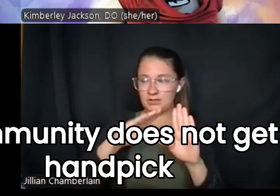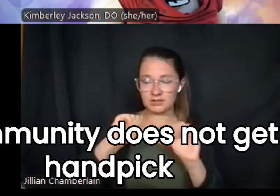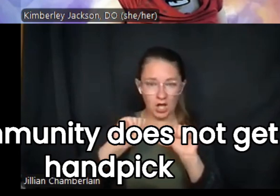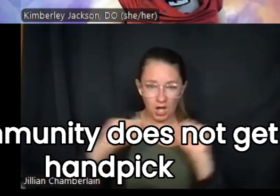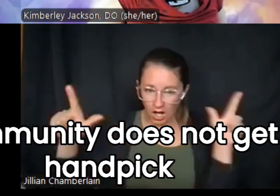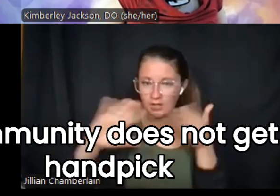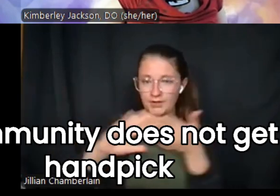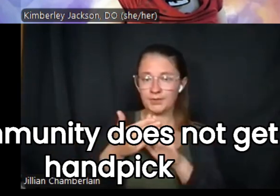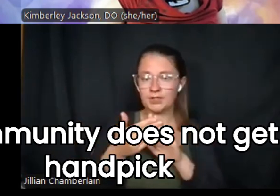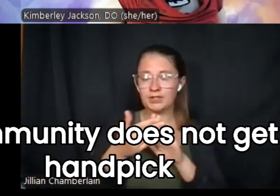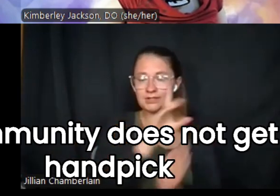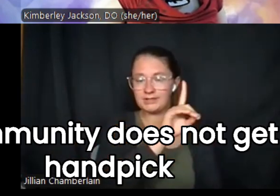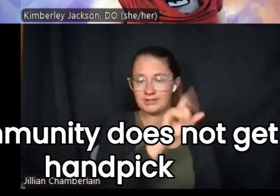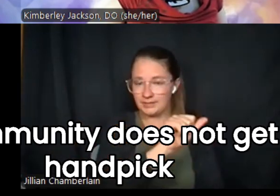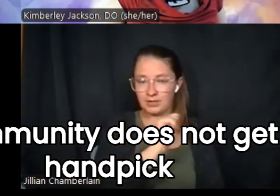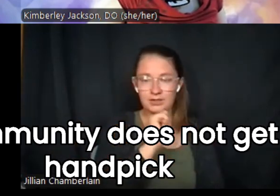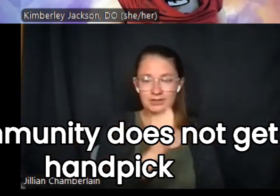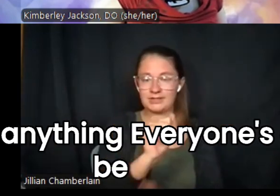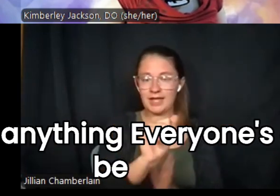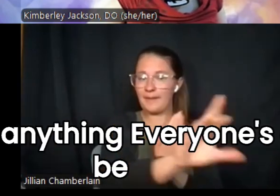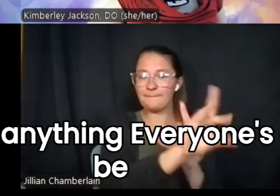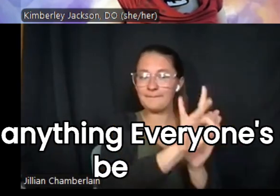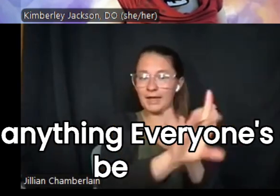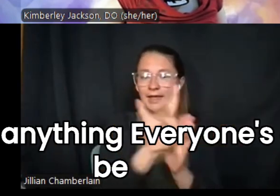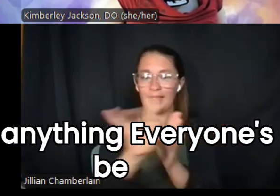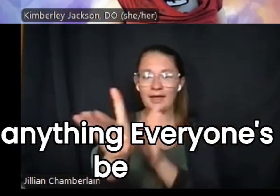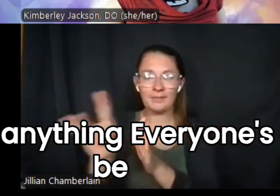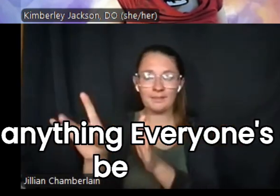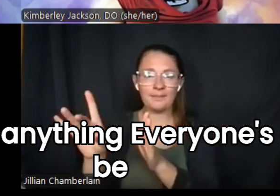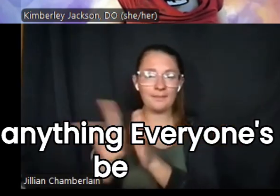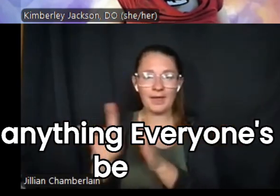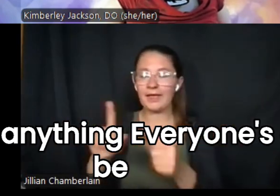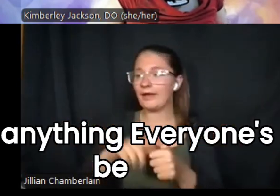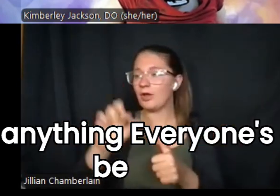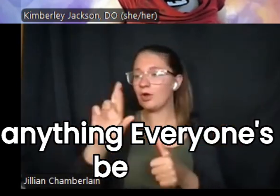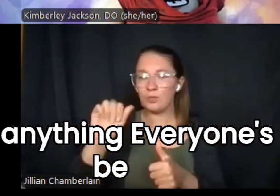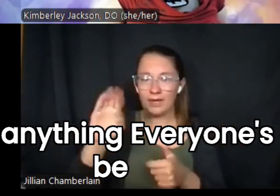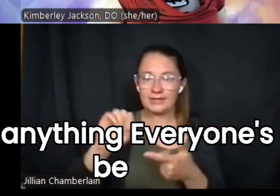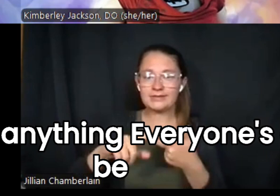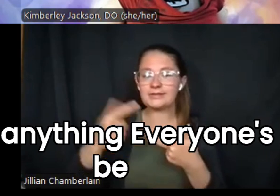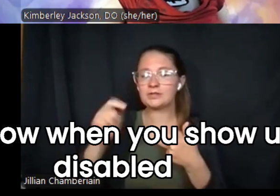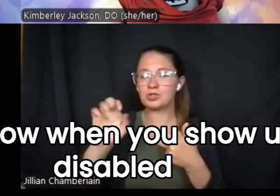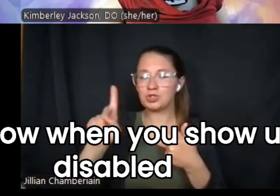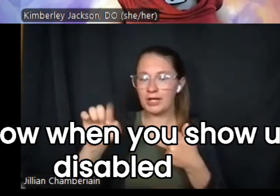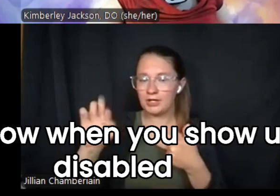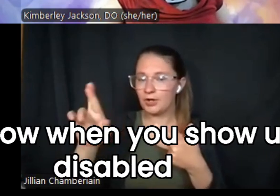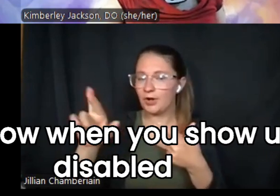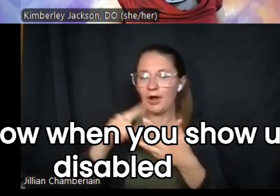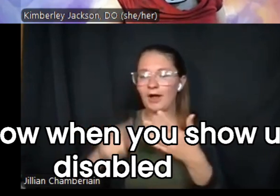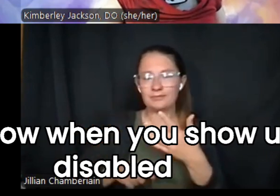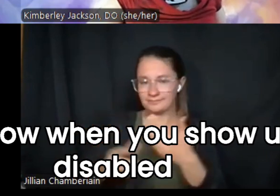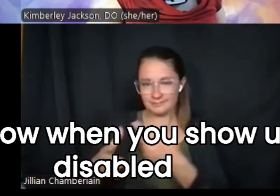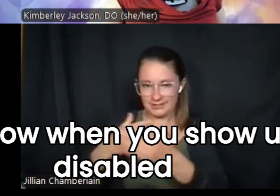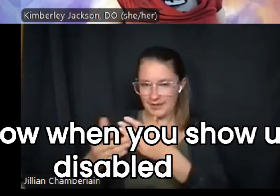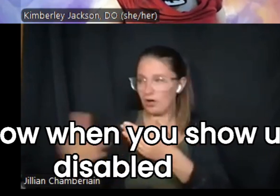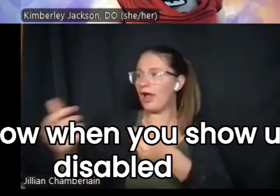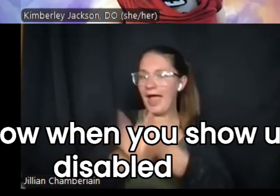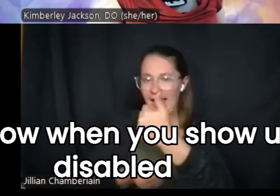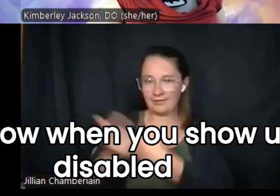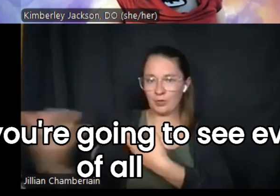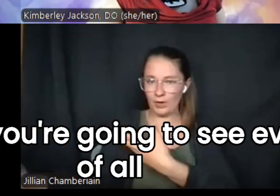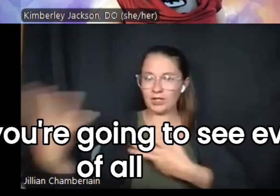disabled community does not get to select, handpick race, gender, anything. Everyone's going to be here. When you show up to